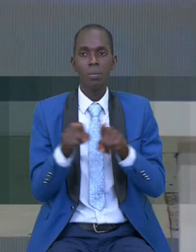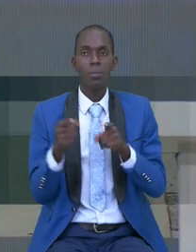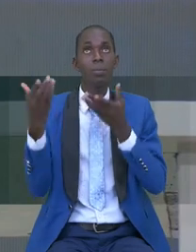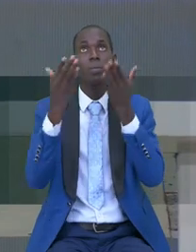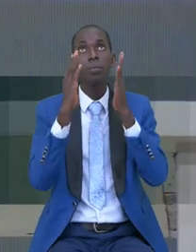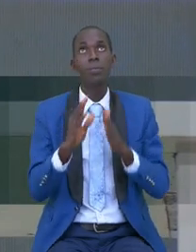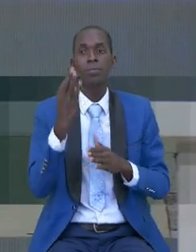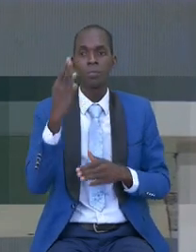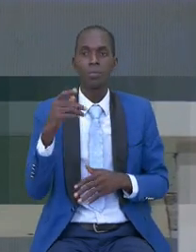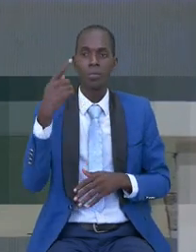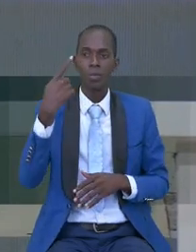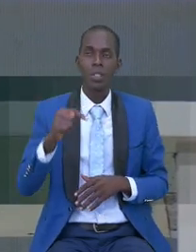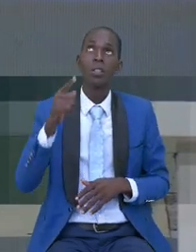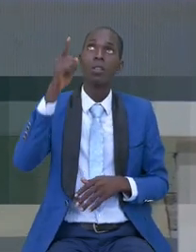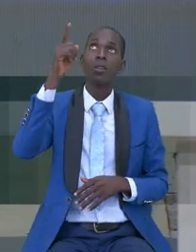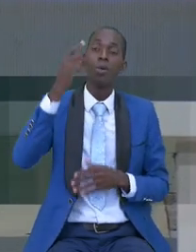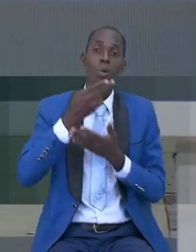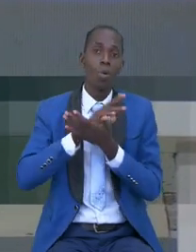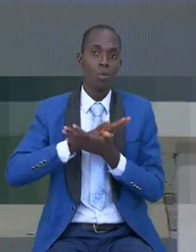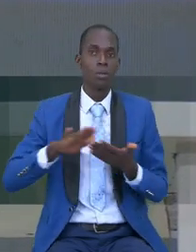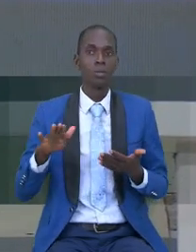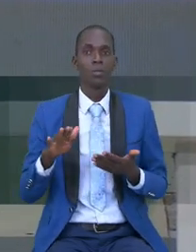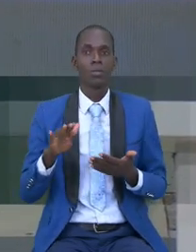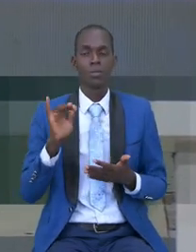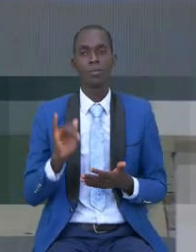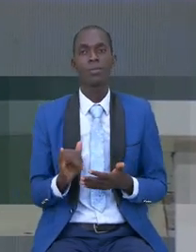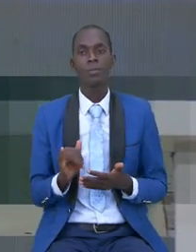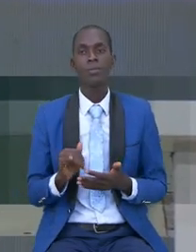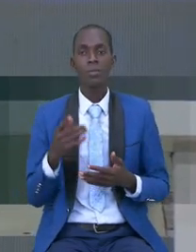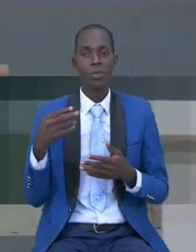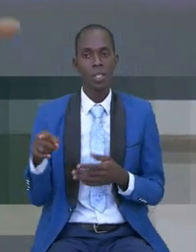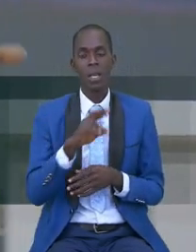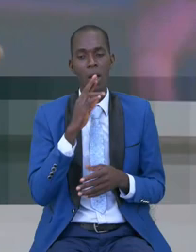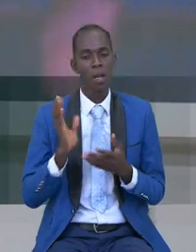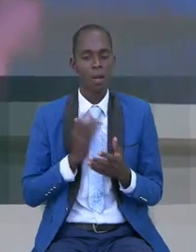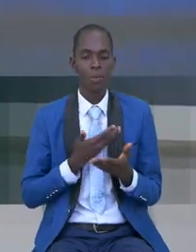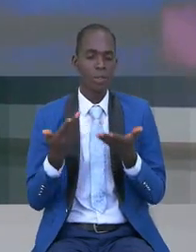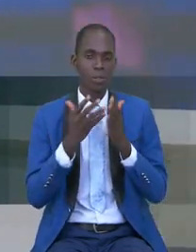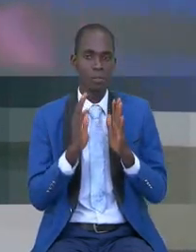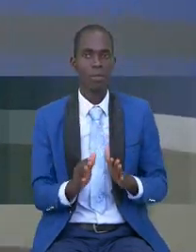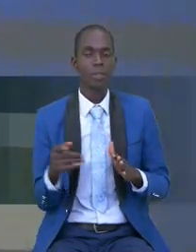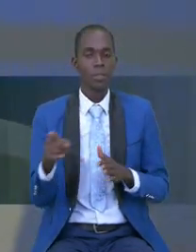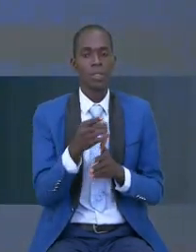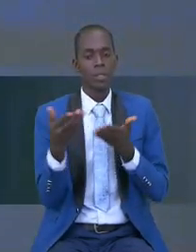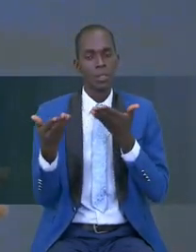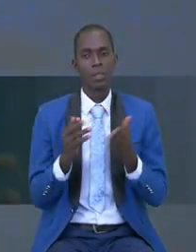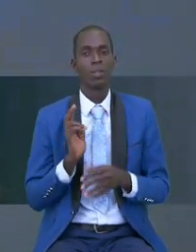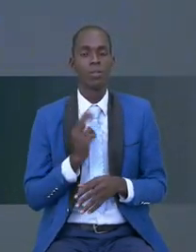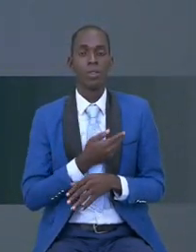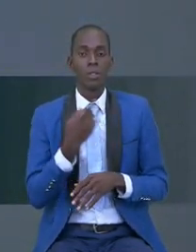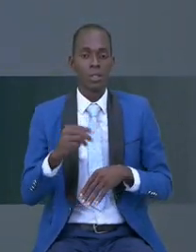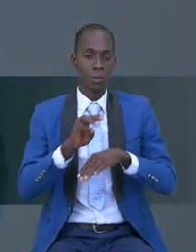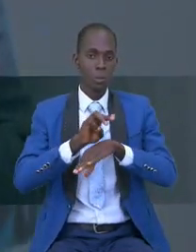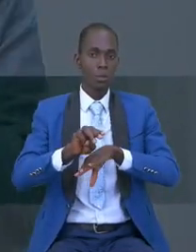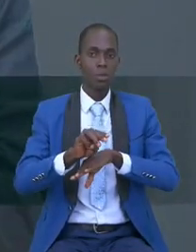servants of the godly. They are our servants. They serve us. The ministry of